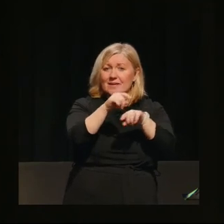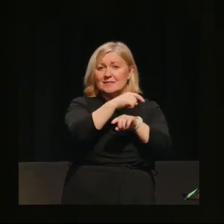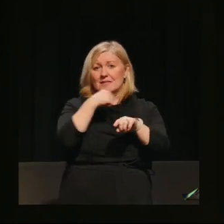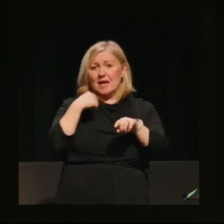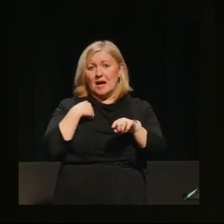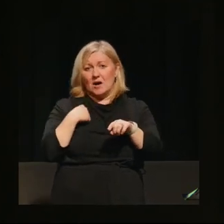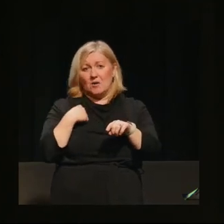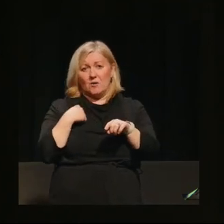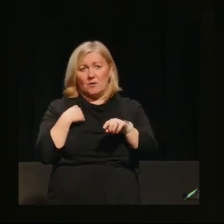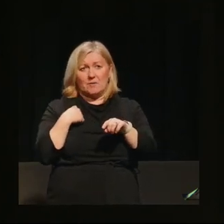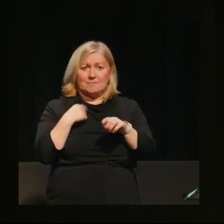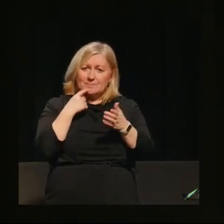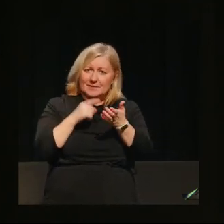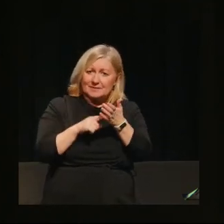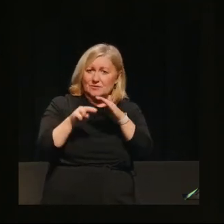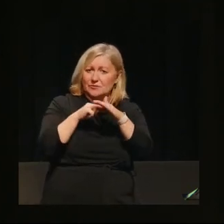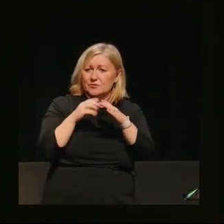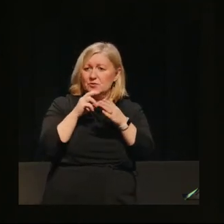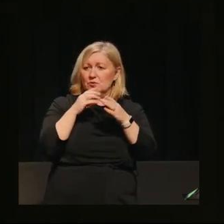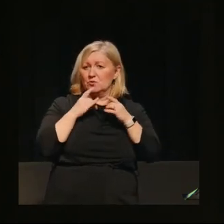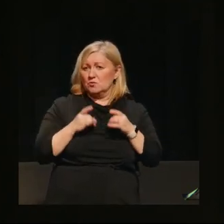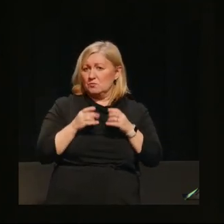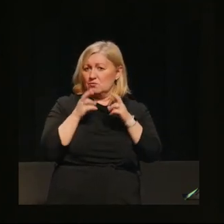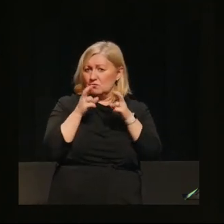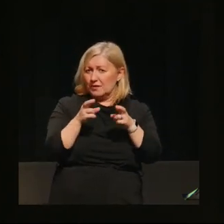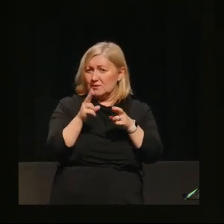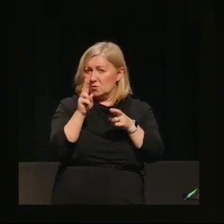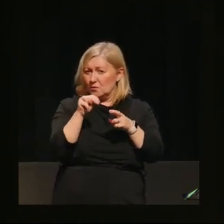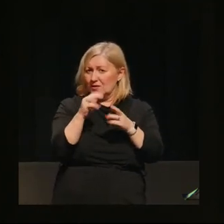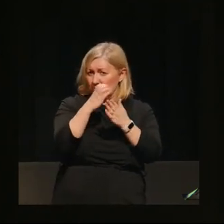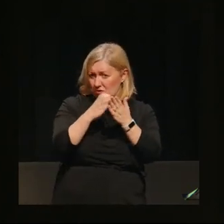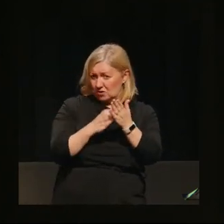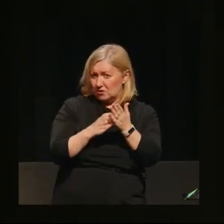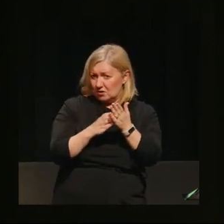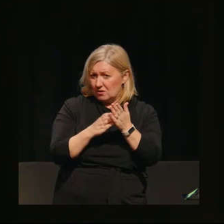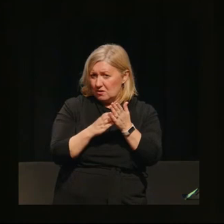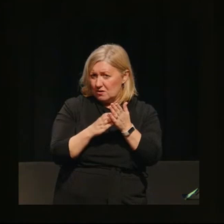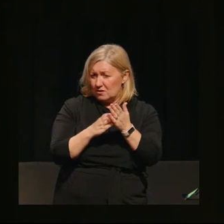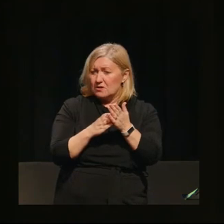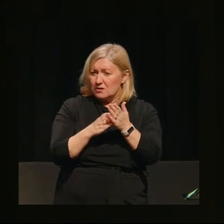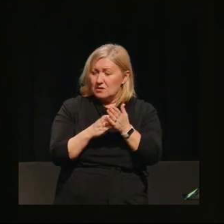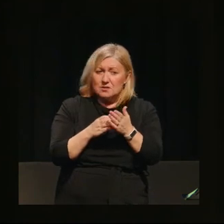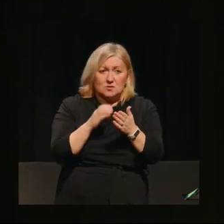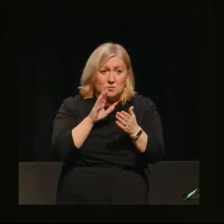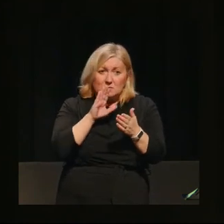all, without distinction as to race, gender, sexual orientation, or religion.